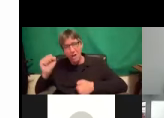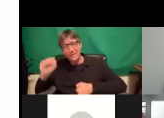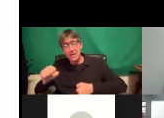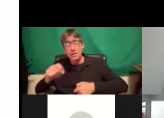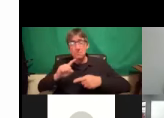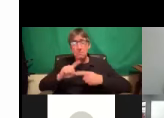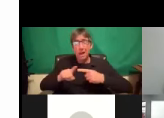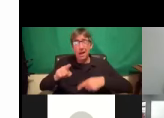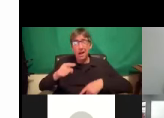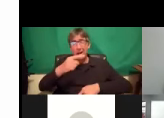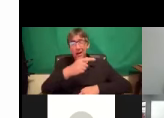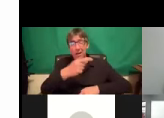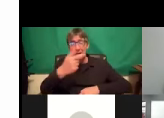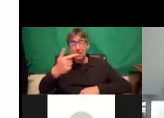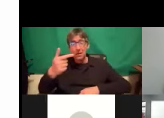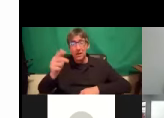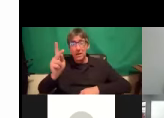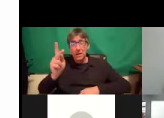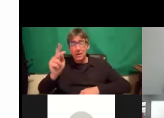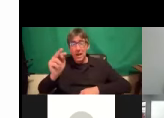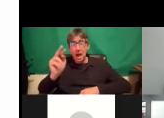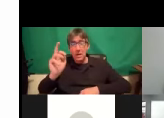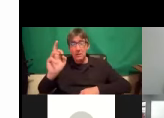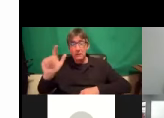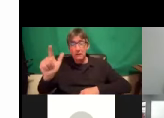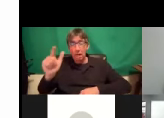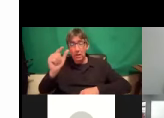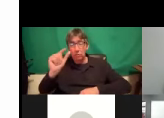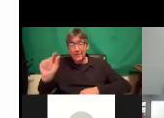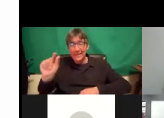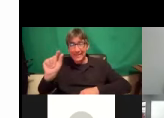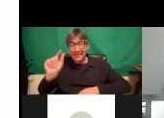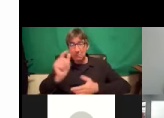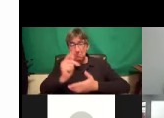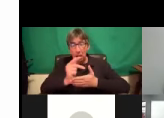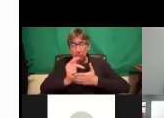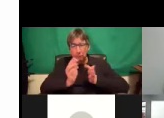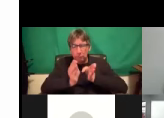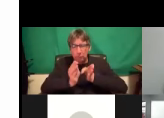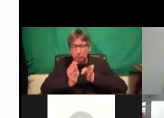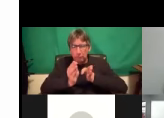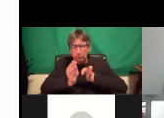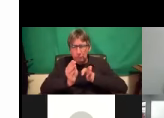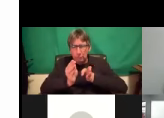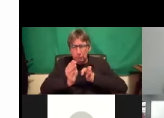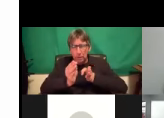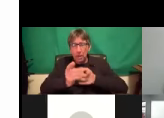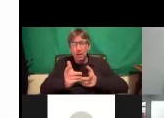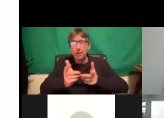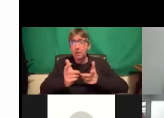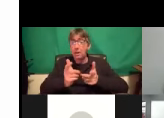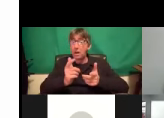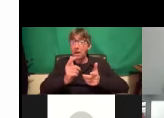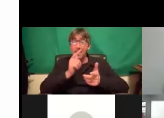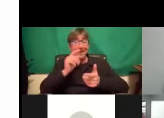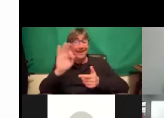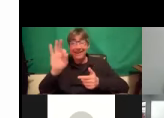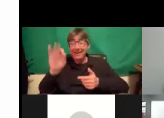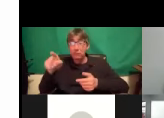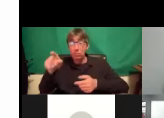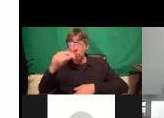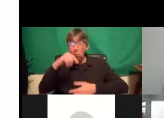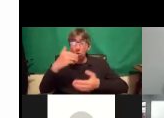stop, the parking there is extremely inadequate. Basically, if you don't get to the parking lot